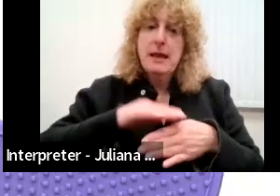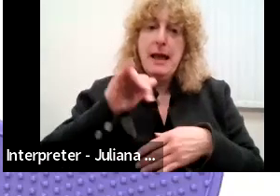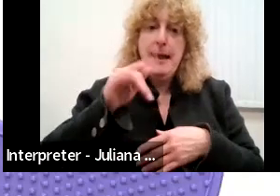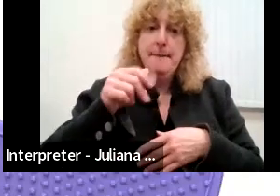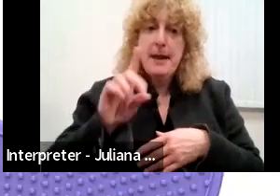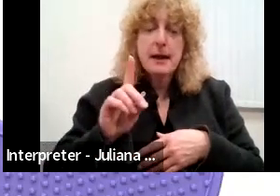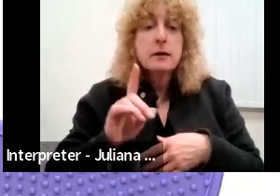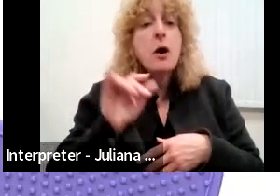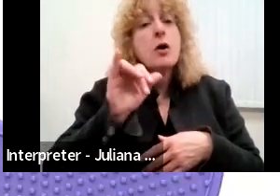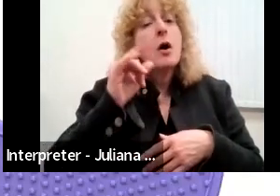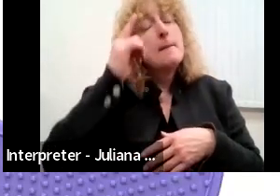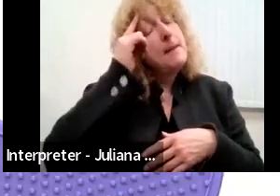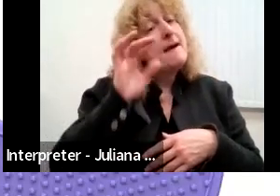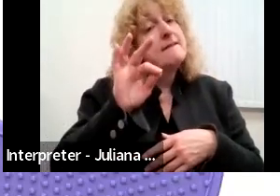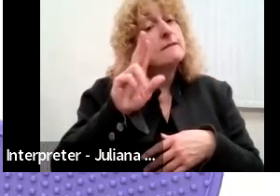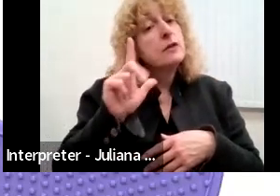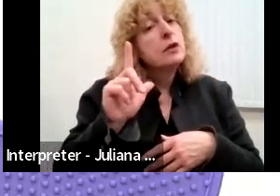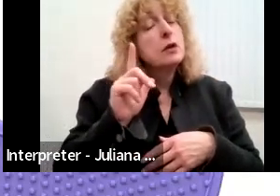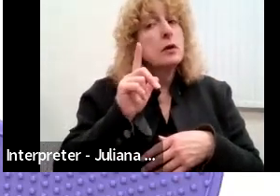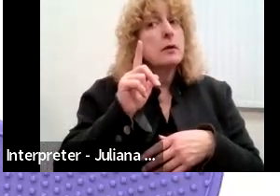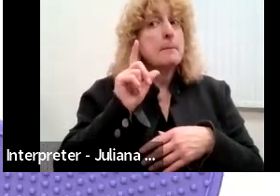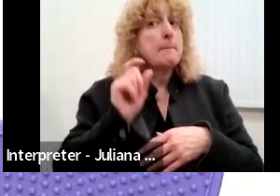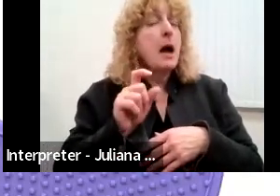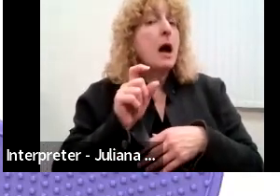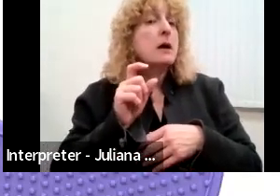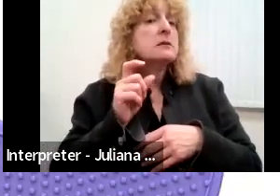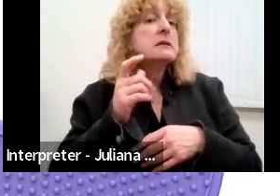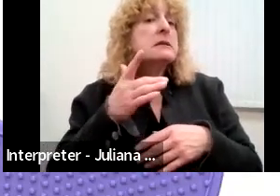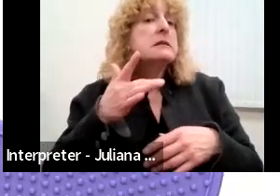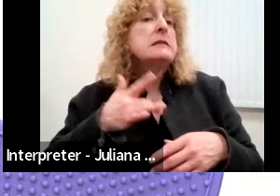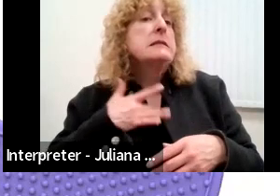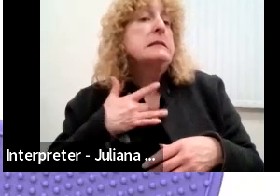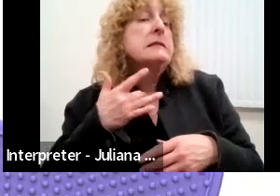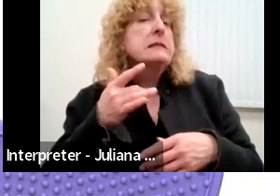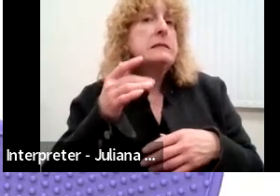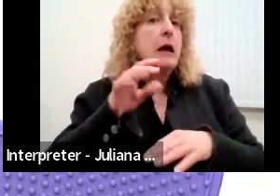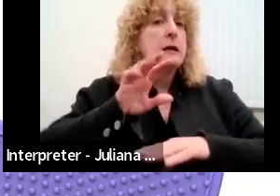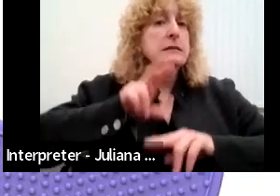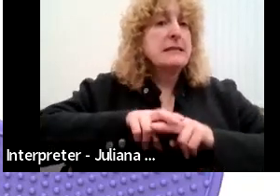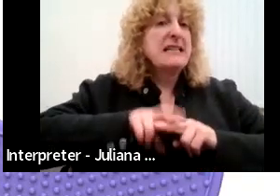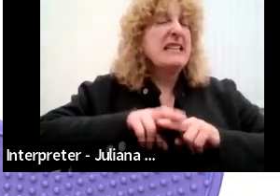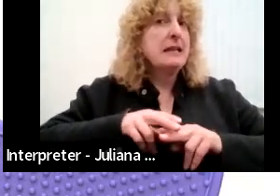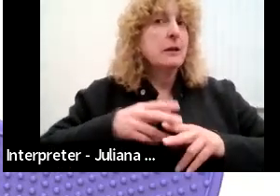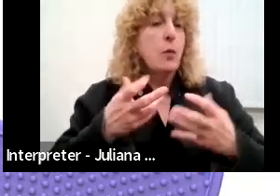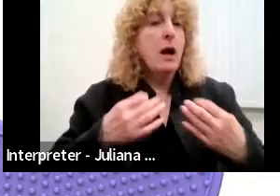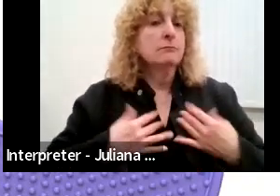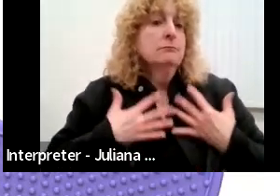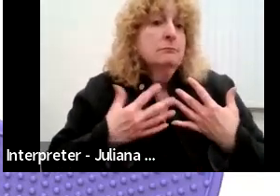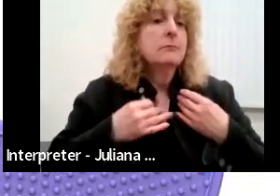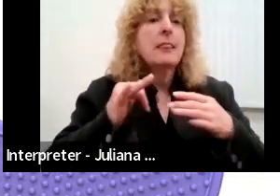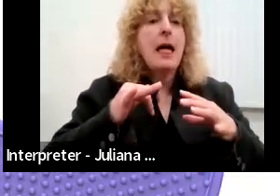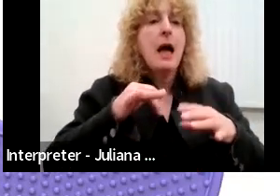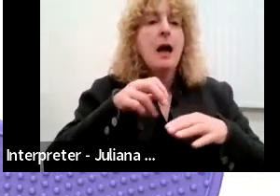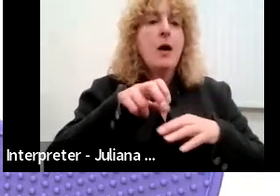Also being mindful of using sensory seating. So we discussed kind of the wobble chairs and stools, using tactile seat